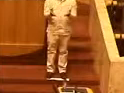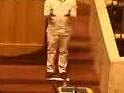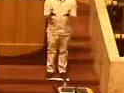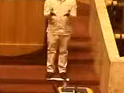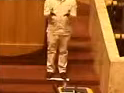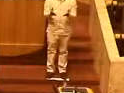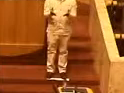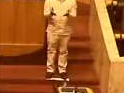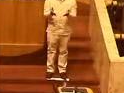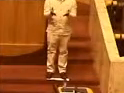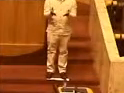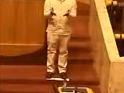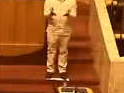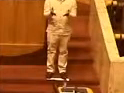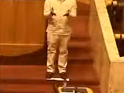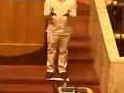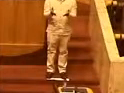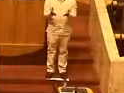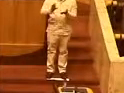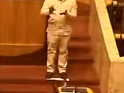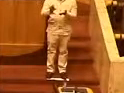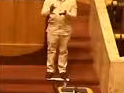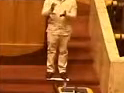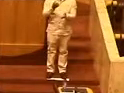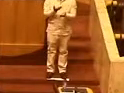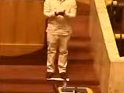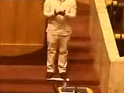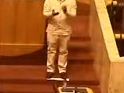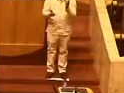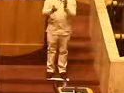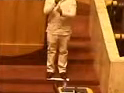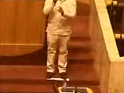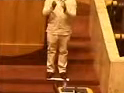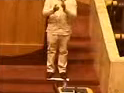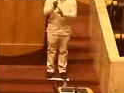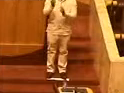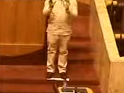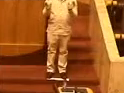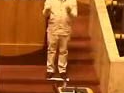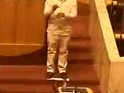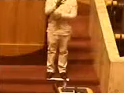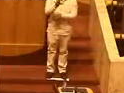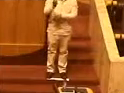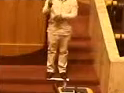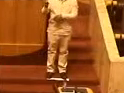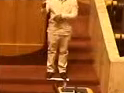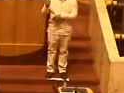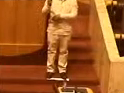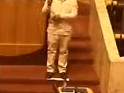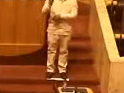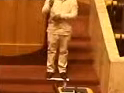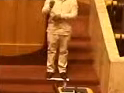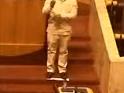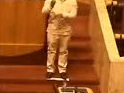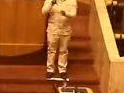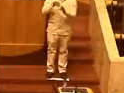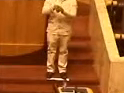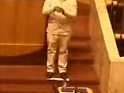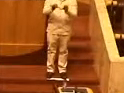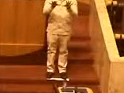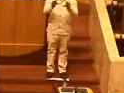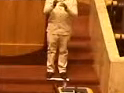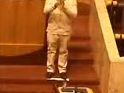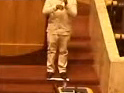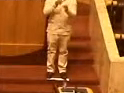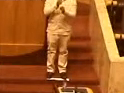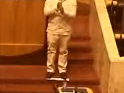current allocation would only be able to achieve 500 kilometer in 10 years in the